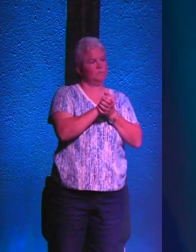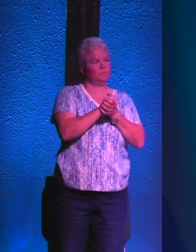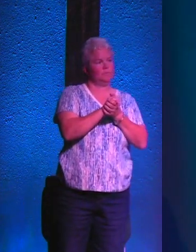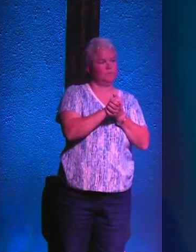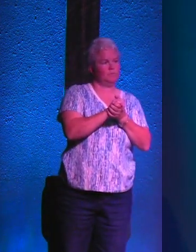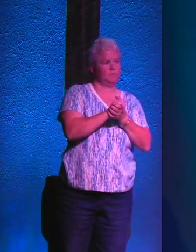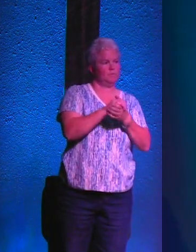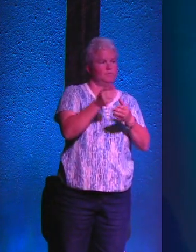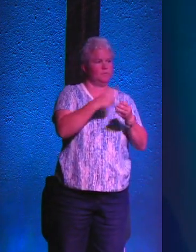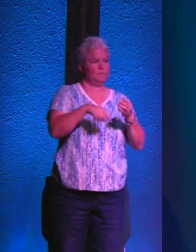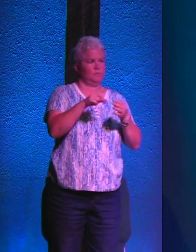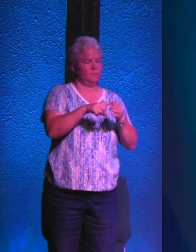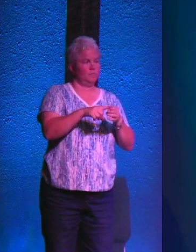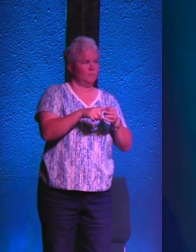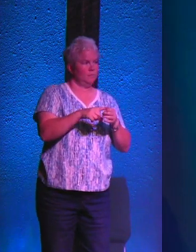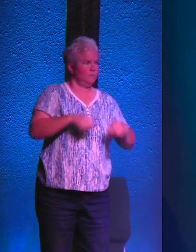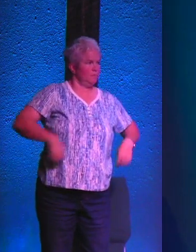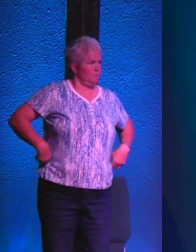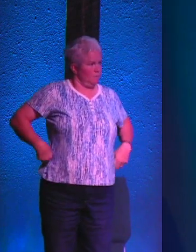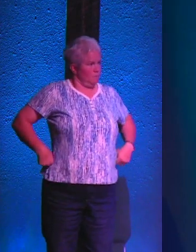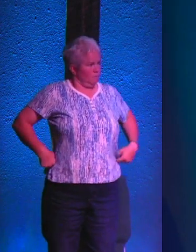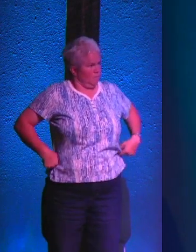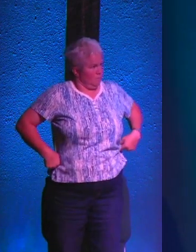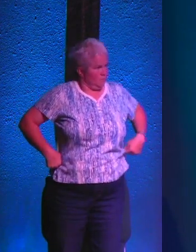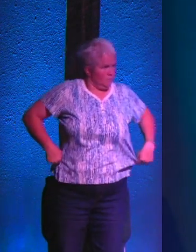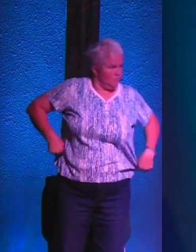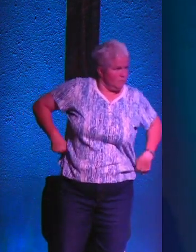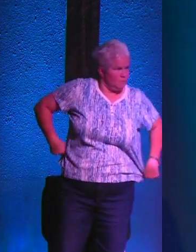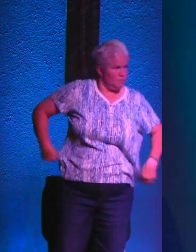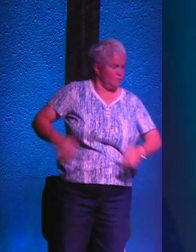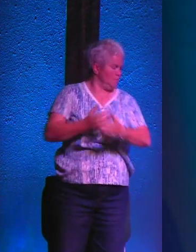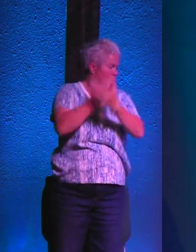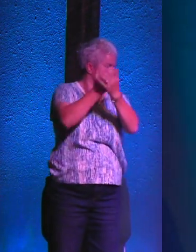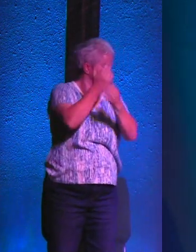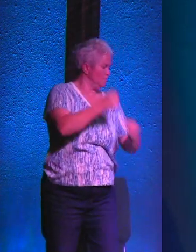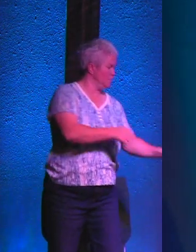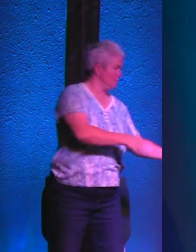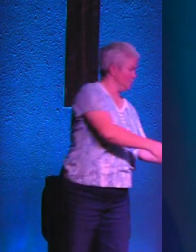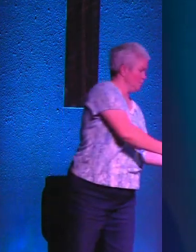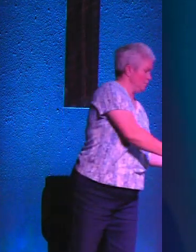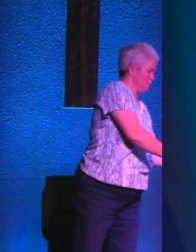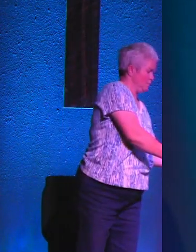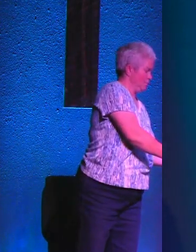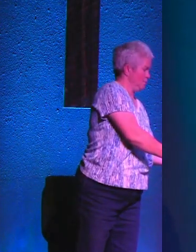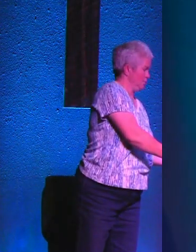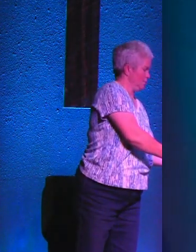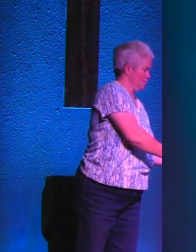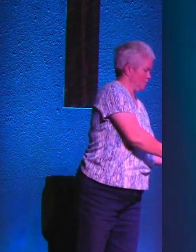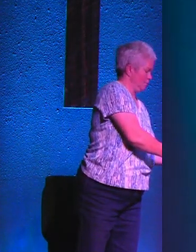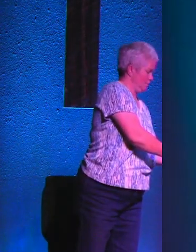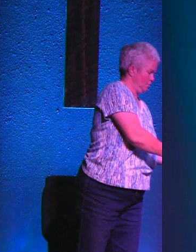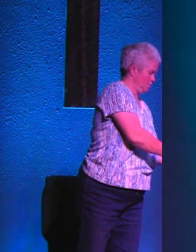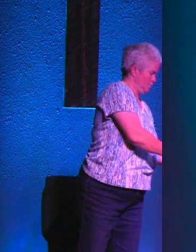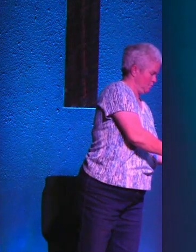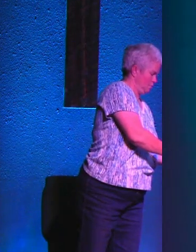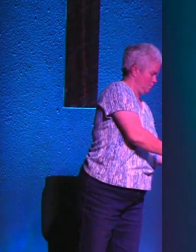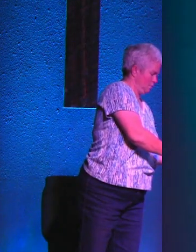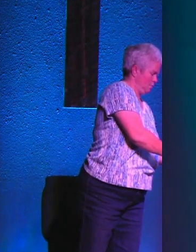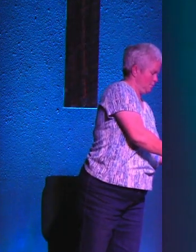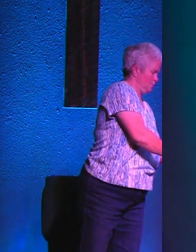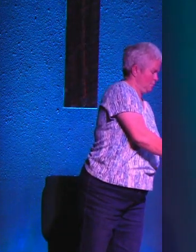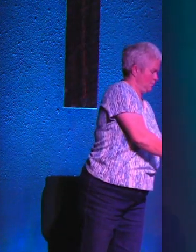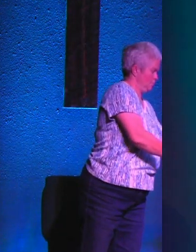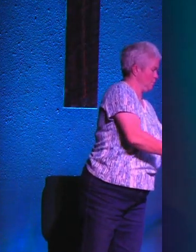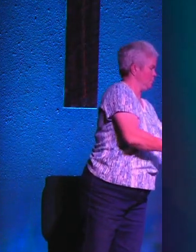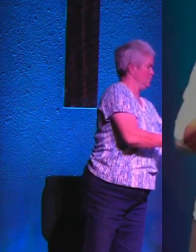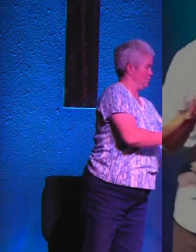all about Jesus. We're going to sing the blessing. We're going to end with this amazing song called The